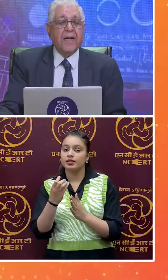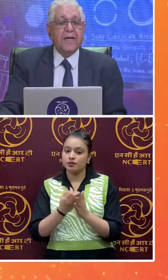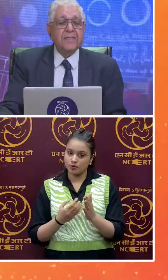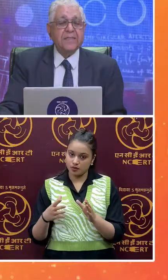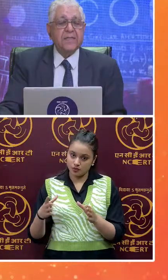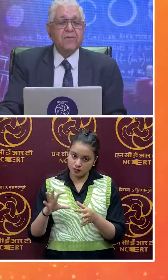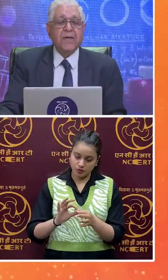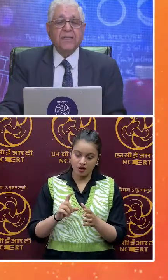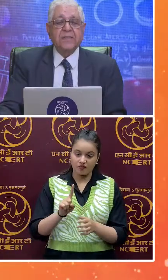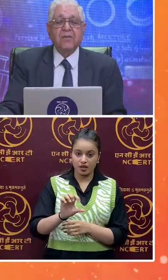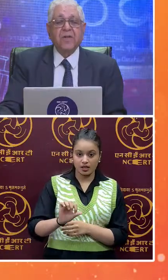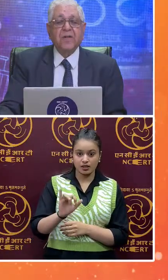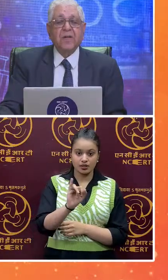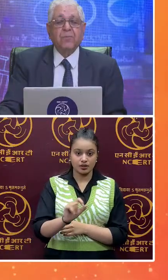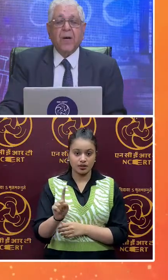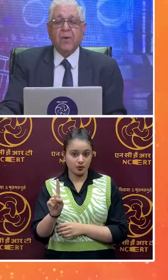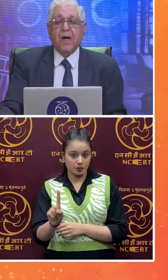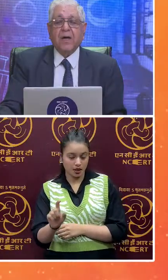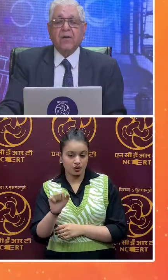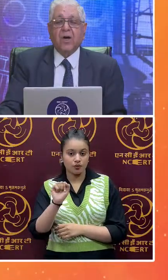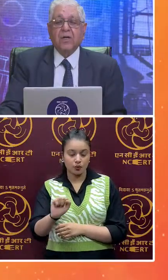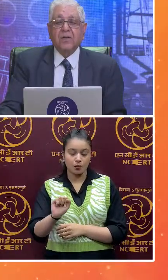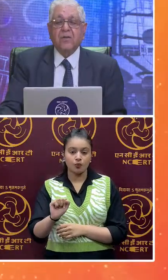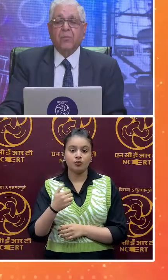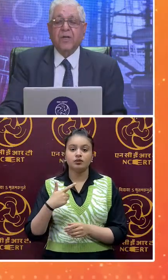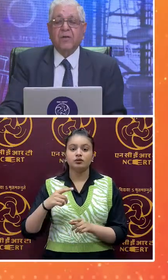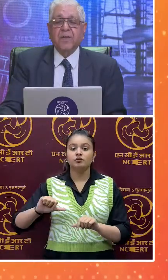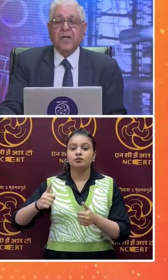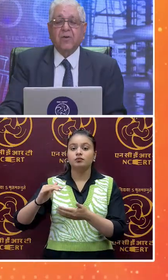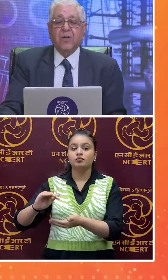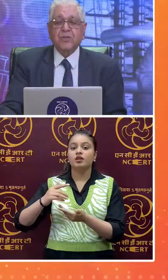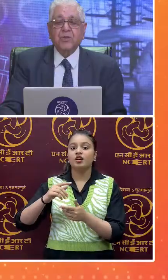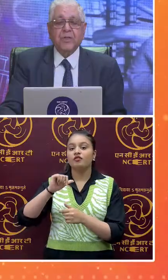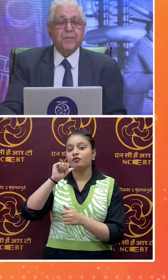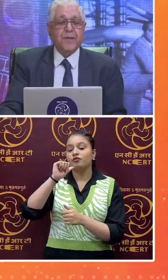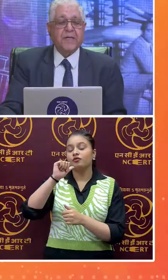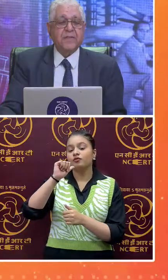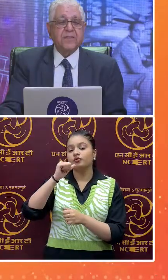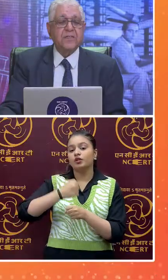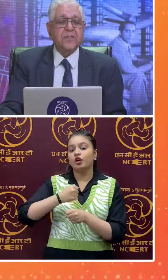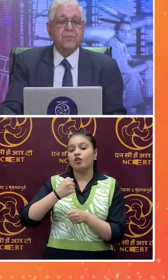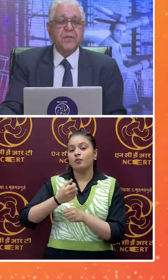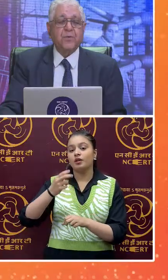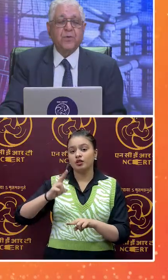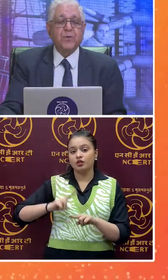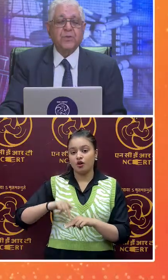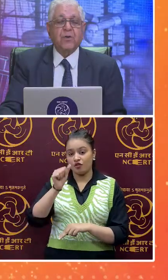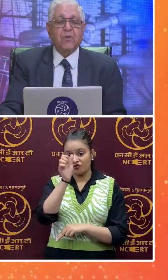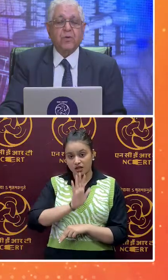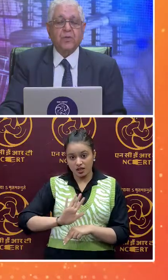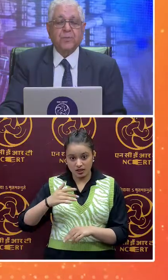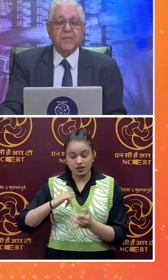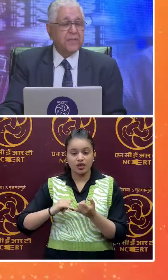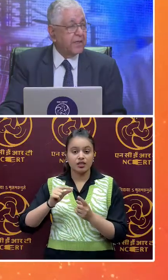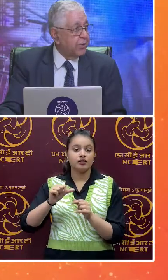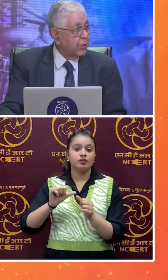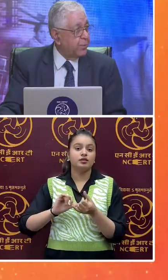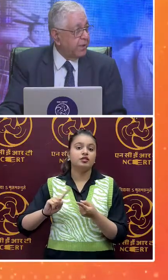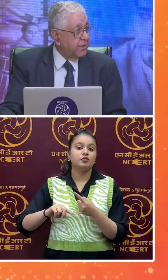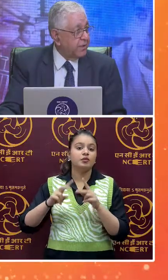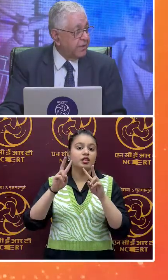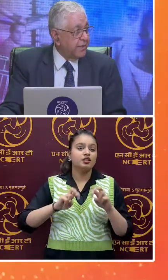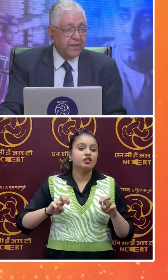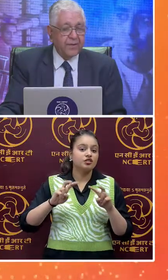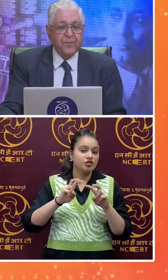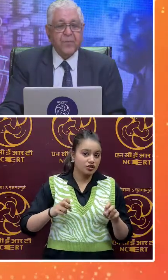In 1961 itself, Bhabha had got Government of India constitute a space research and peaceful uses of outer space as a new